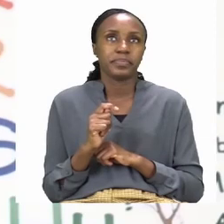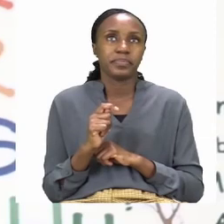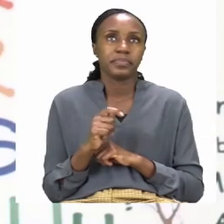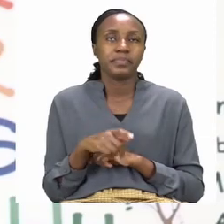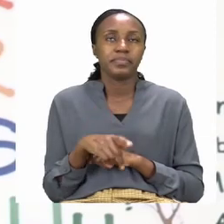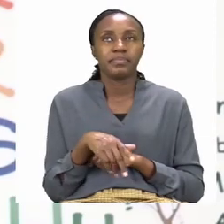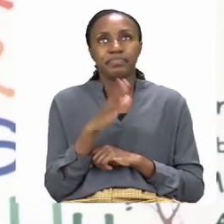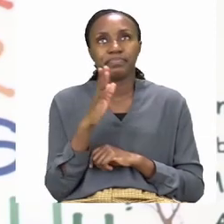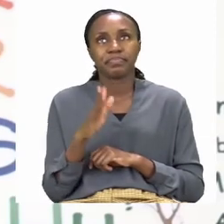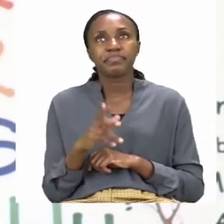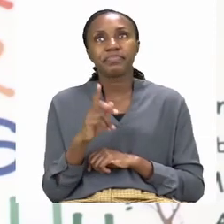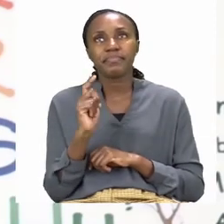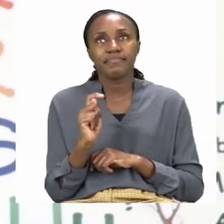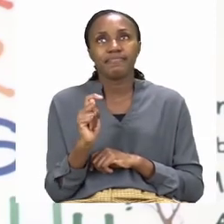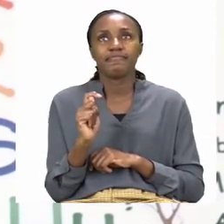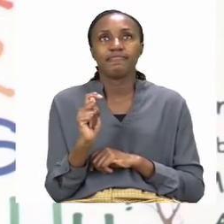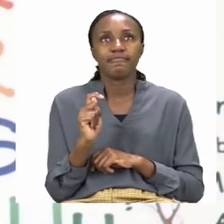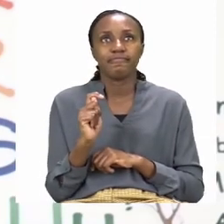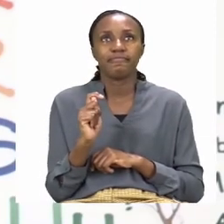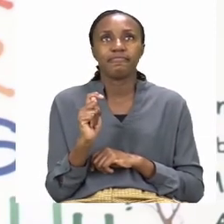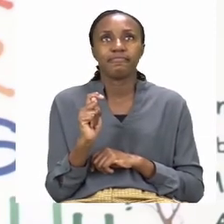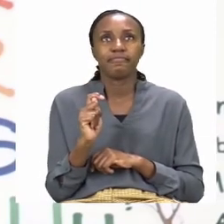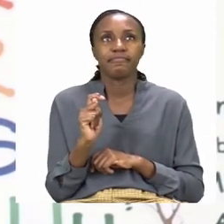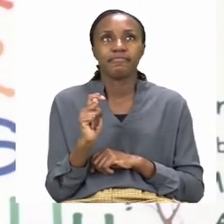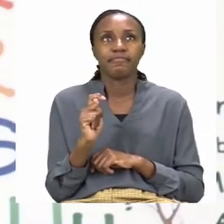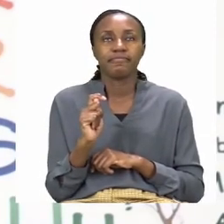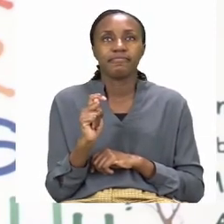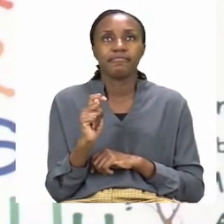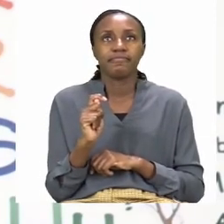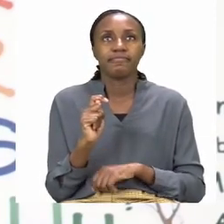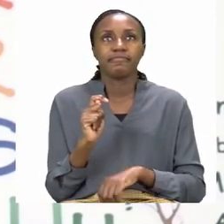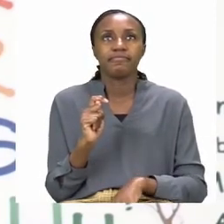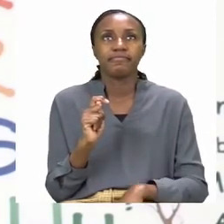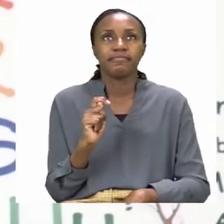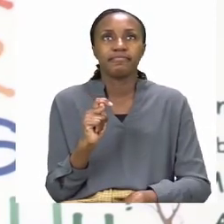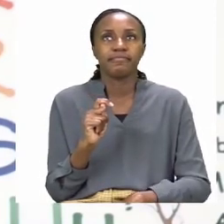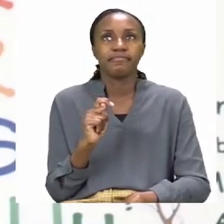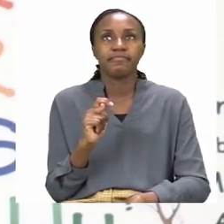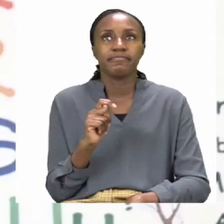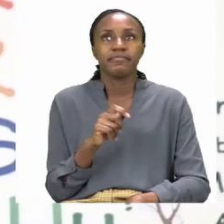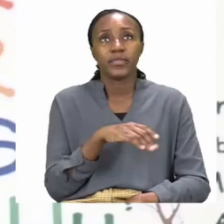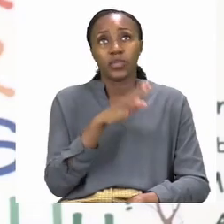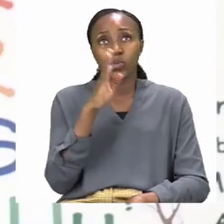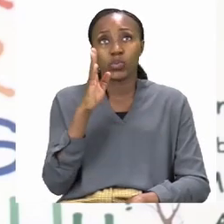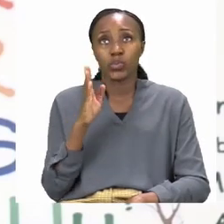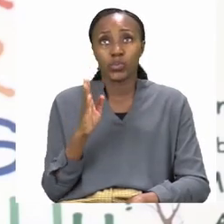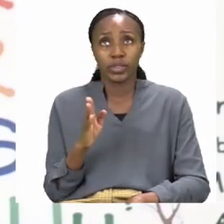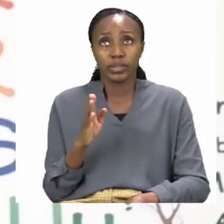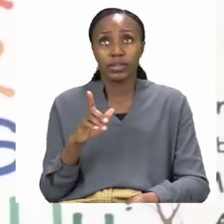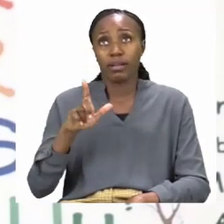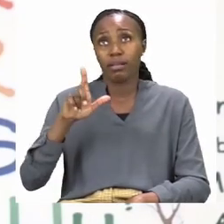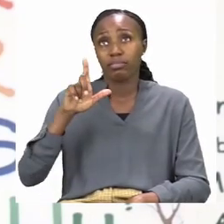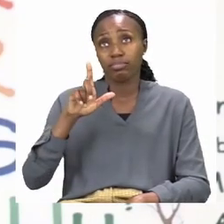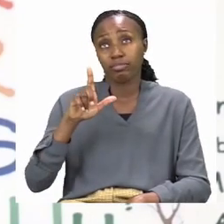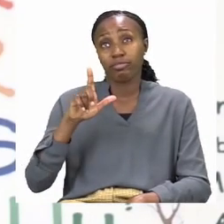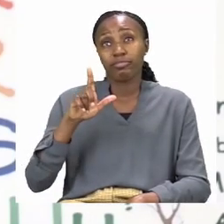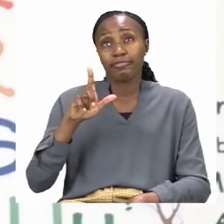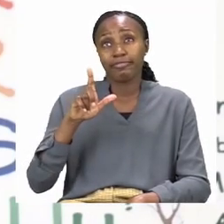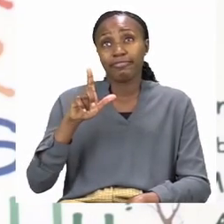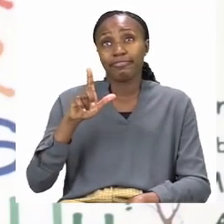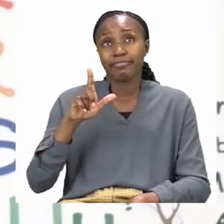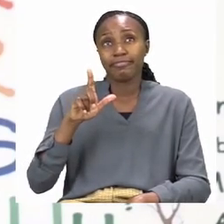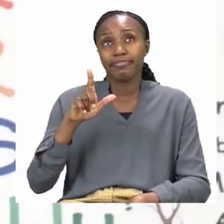T. There's another T and we cross the T. And then we have